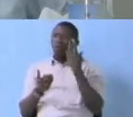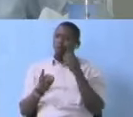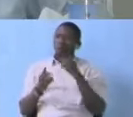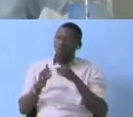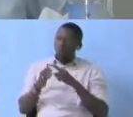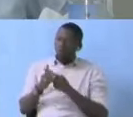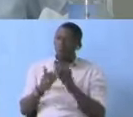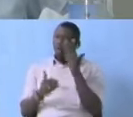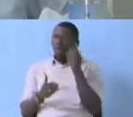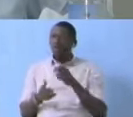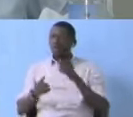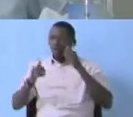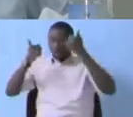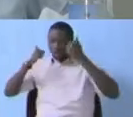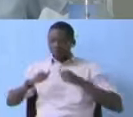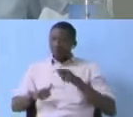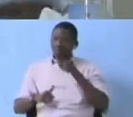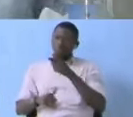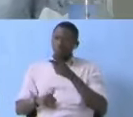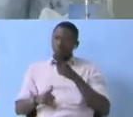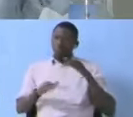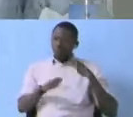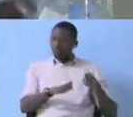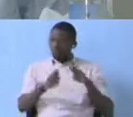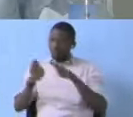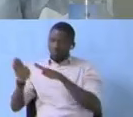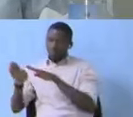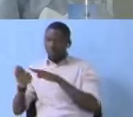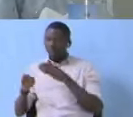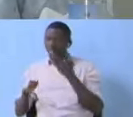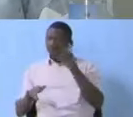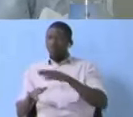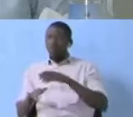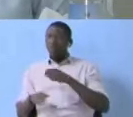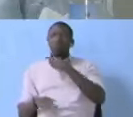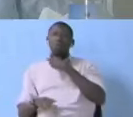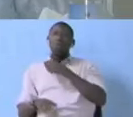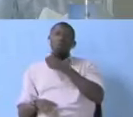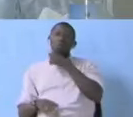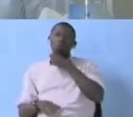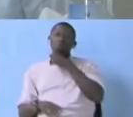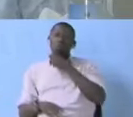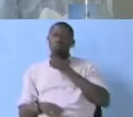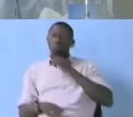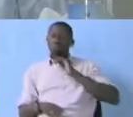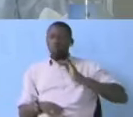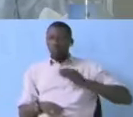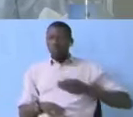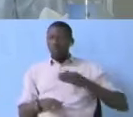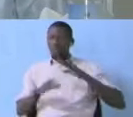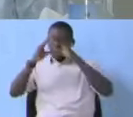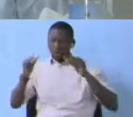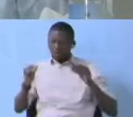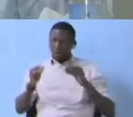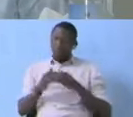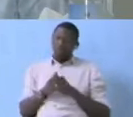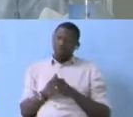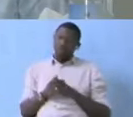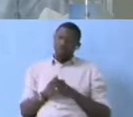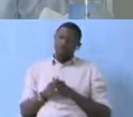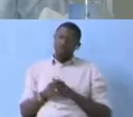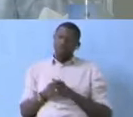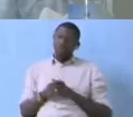to the mayor's house, that is Fatou Bojang Asombi, as you call her? Ako ya jabi ya